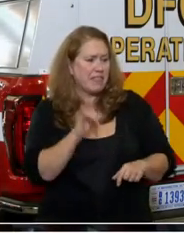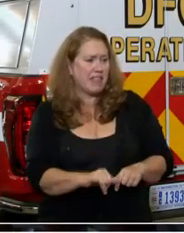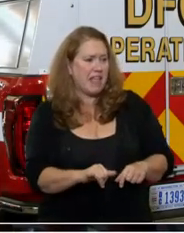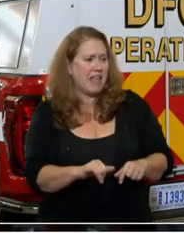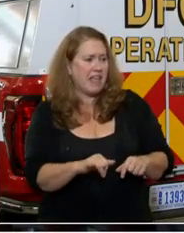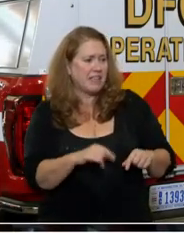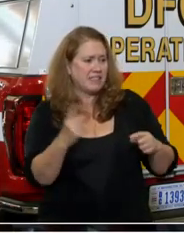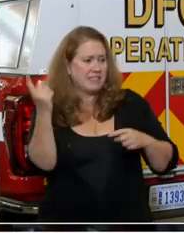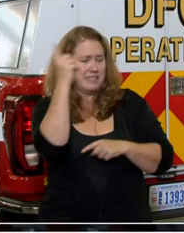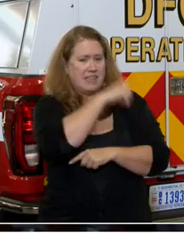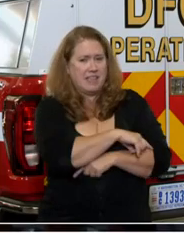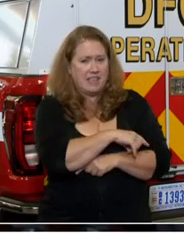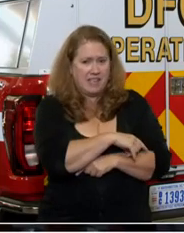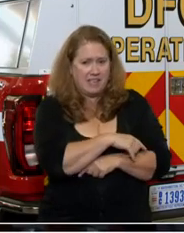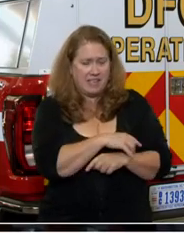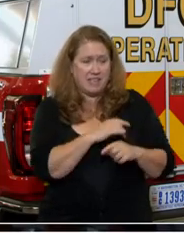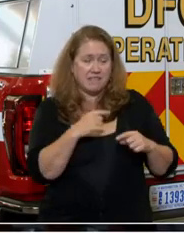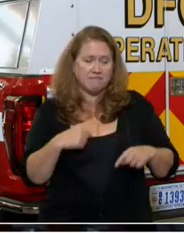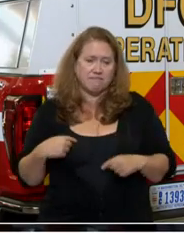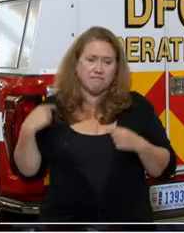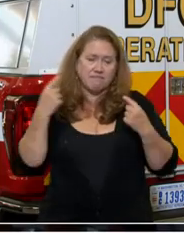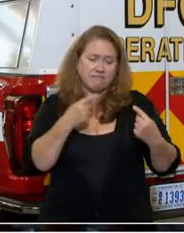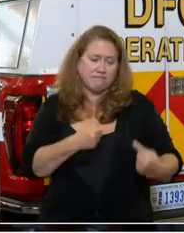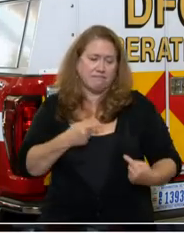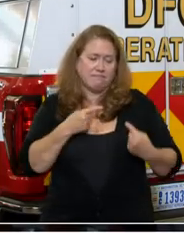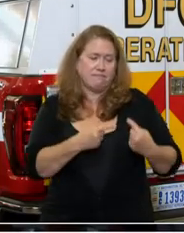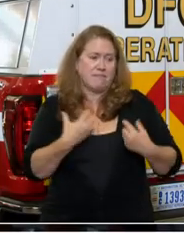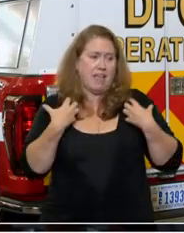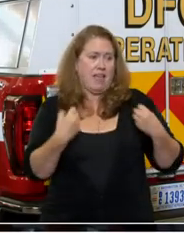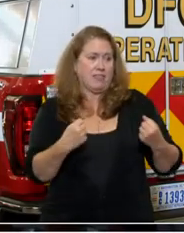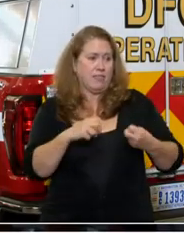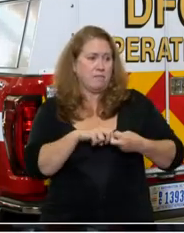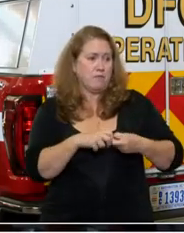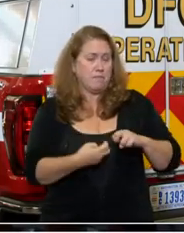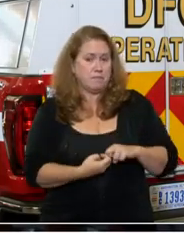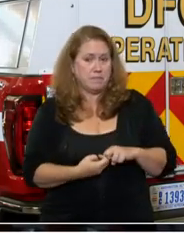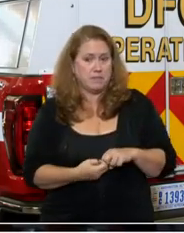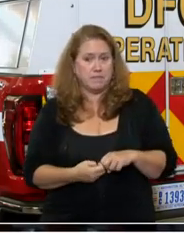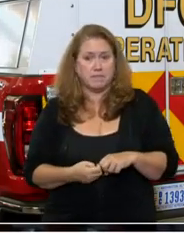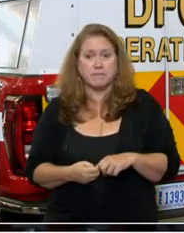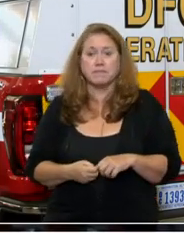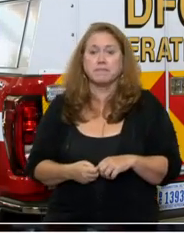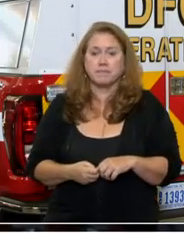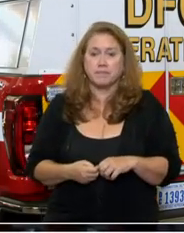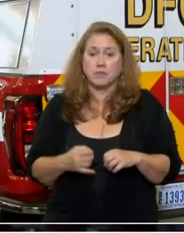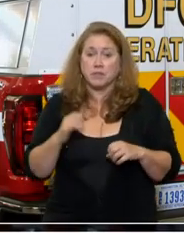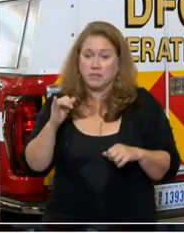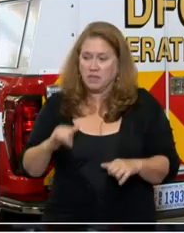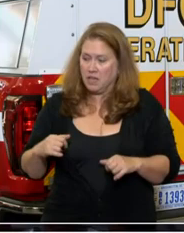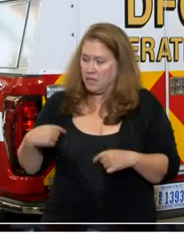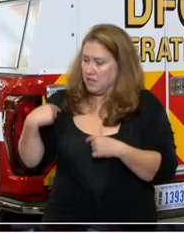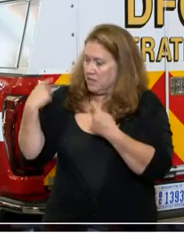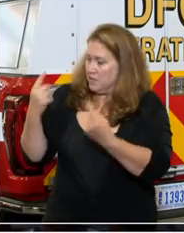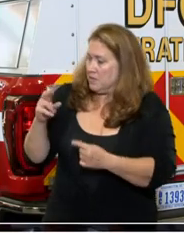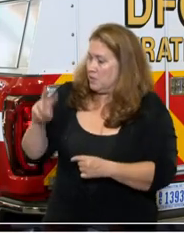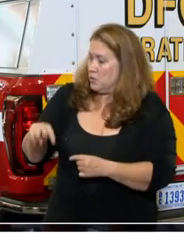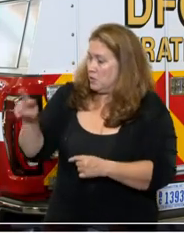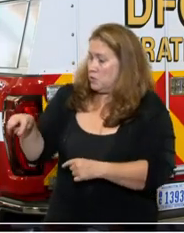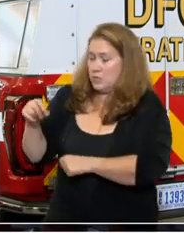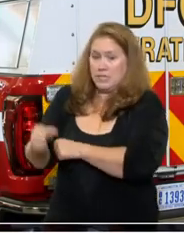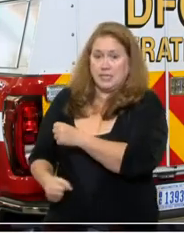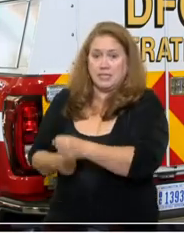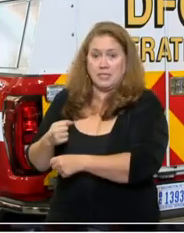their bodies. We think about all of these people and their